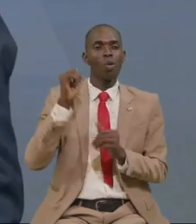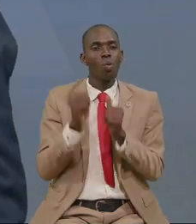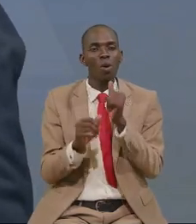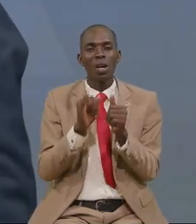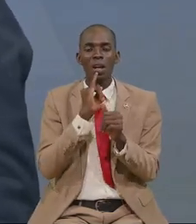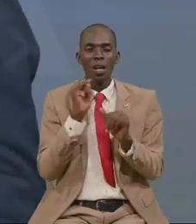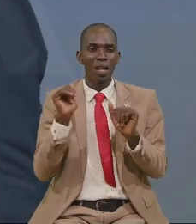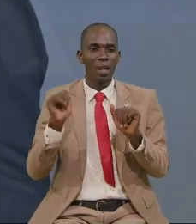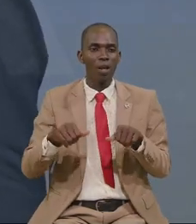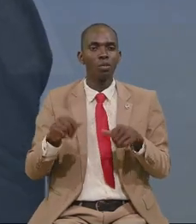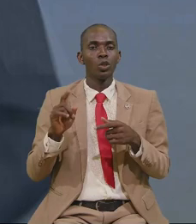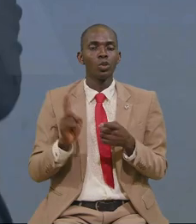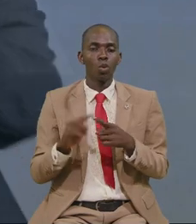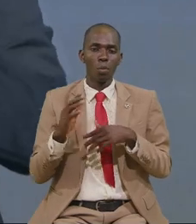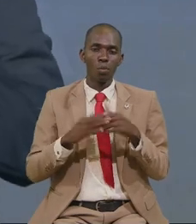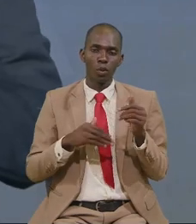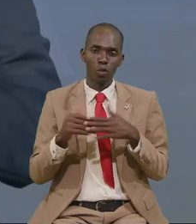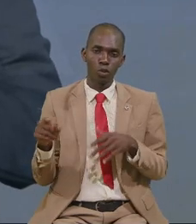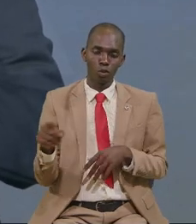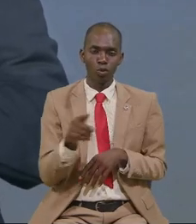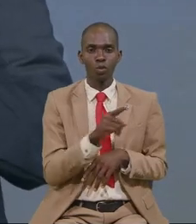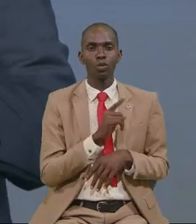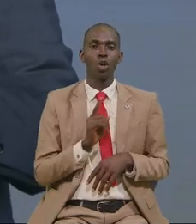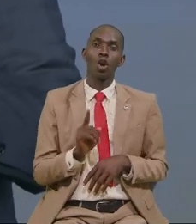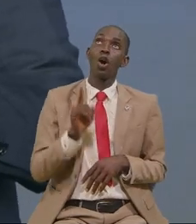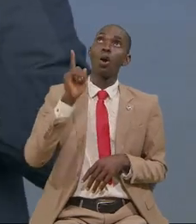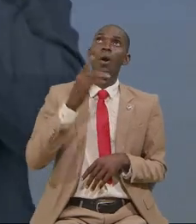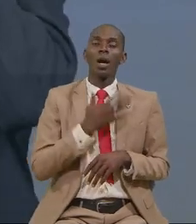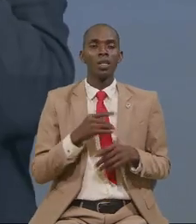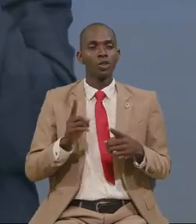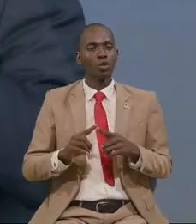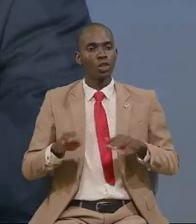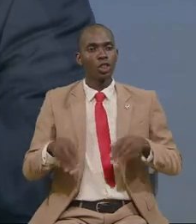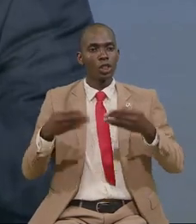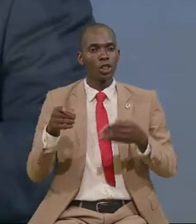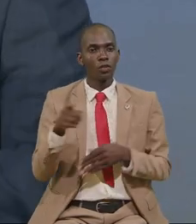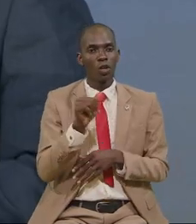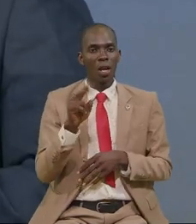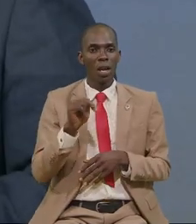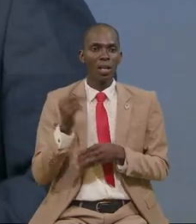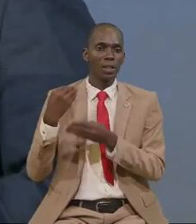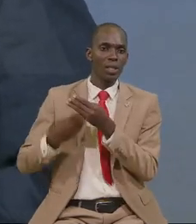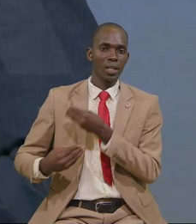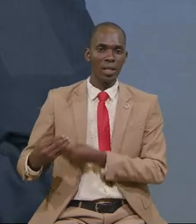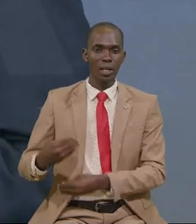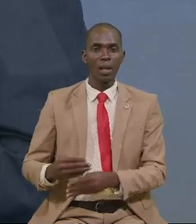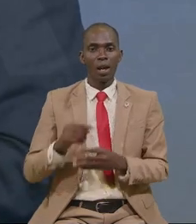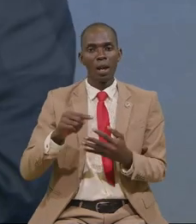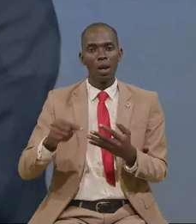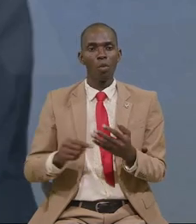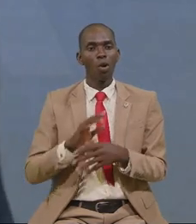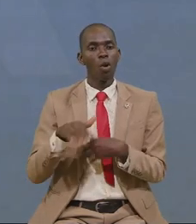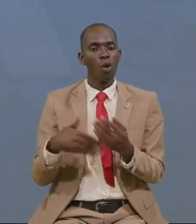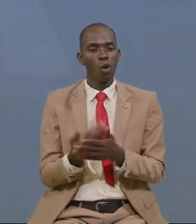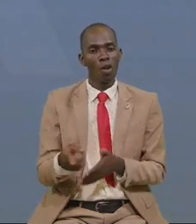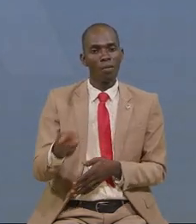to build you up and to give you an inheritance among all them that